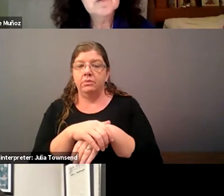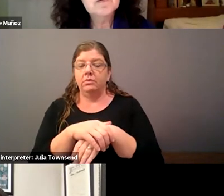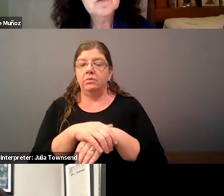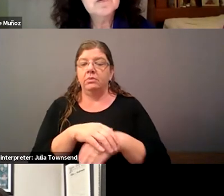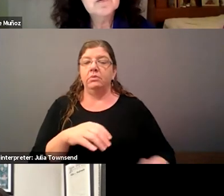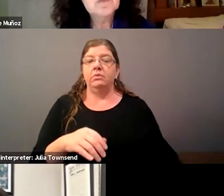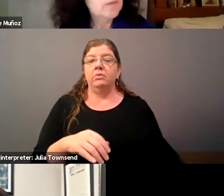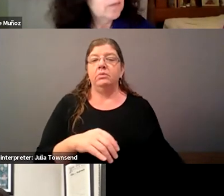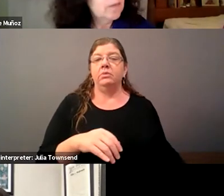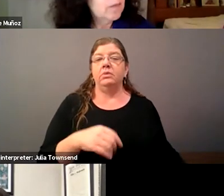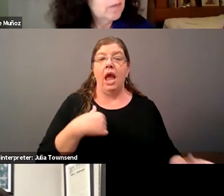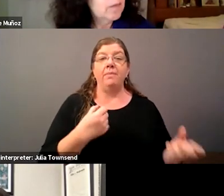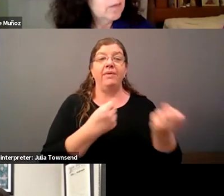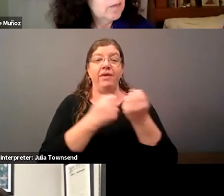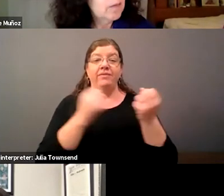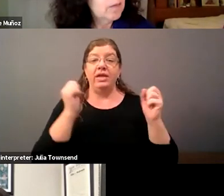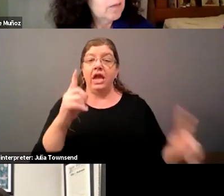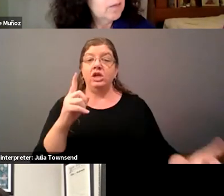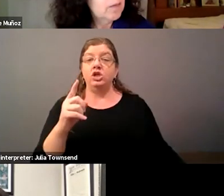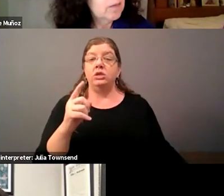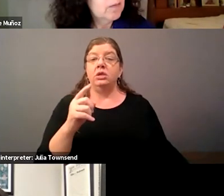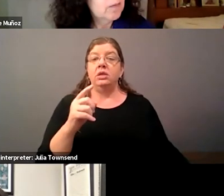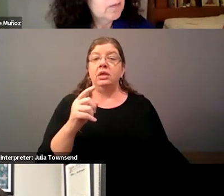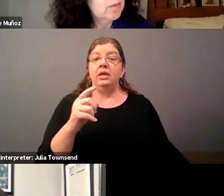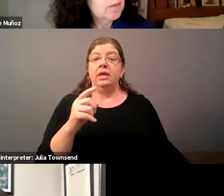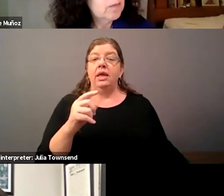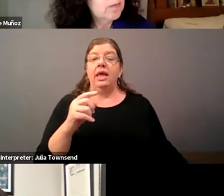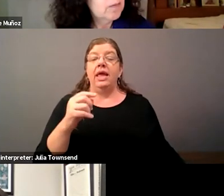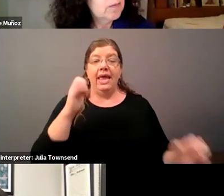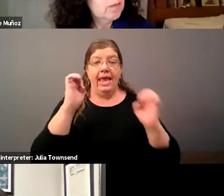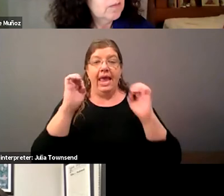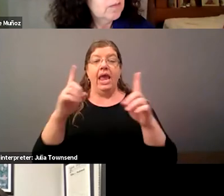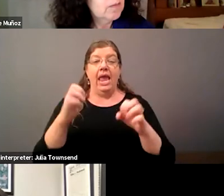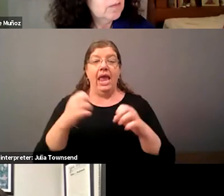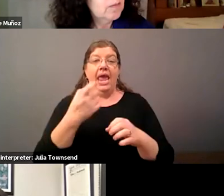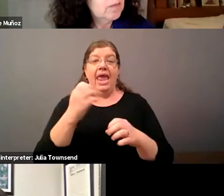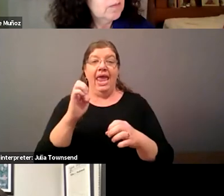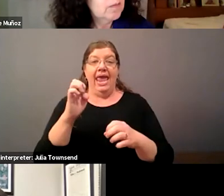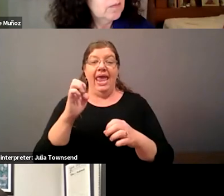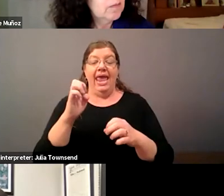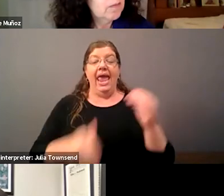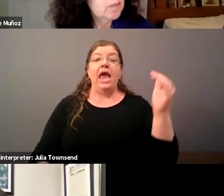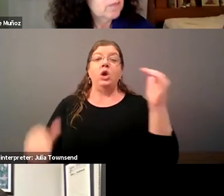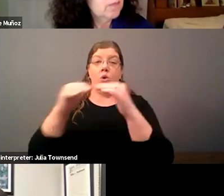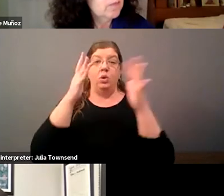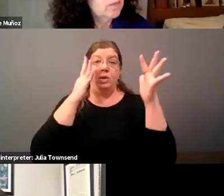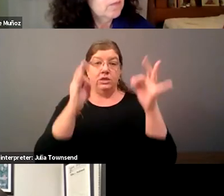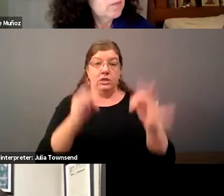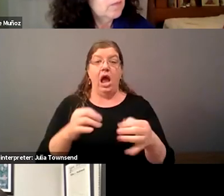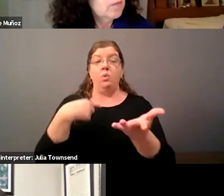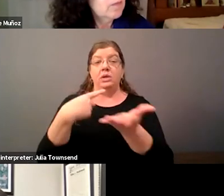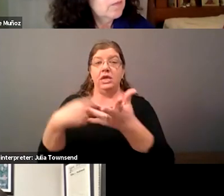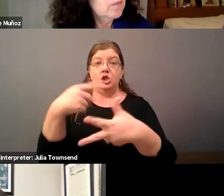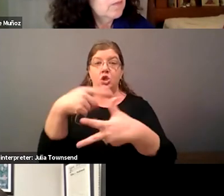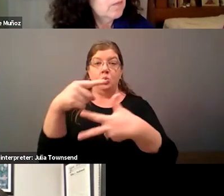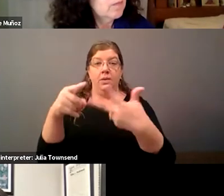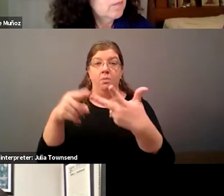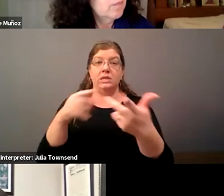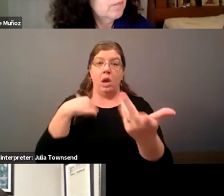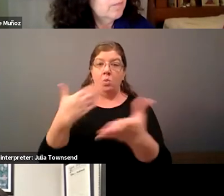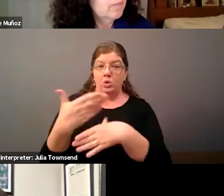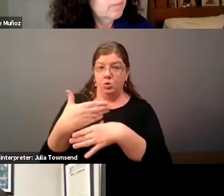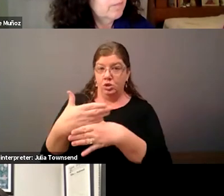i'm in favor of the educational equity resolution and i will talk about three different points that i want to share with